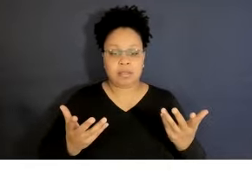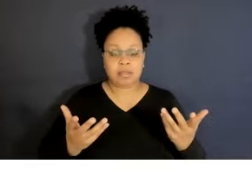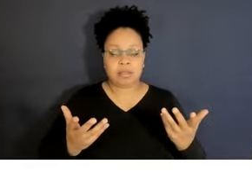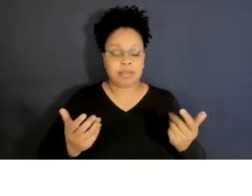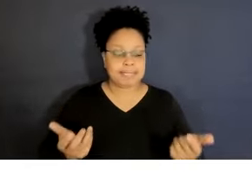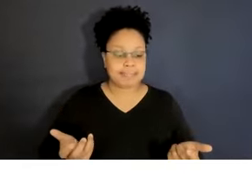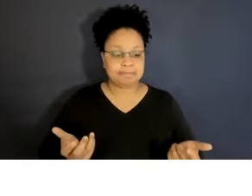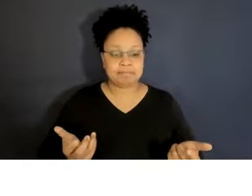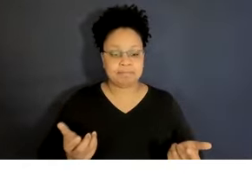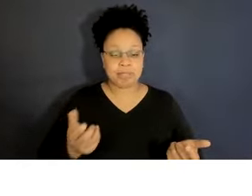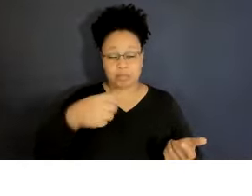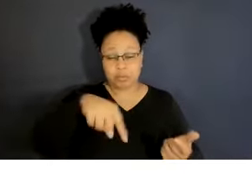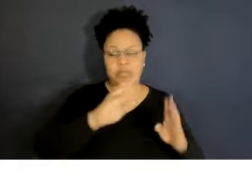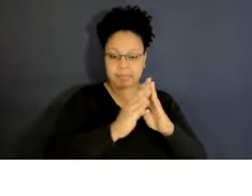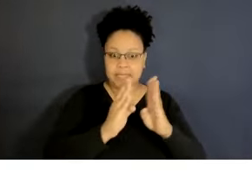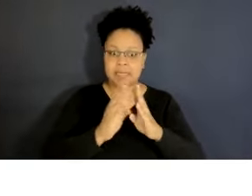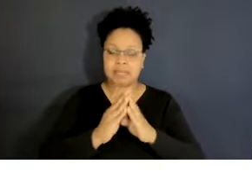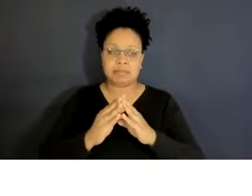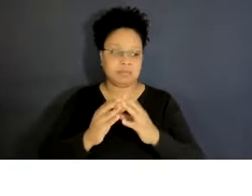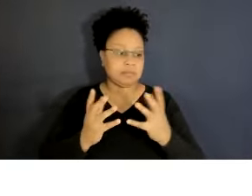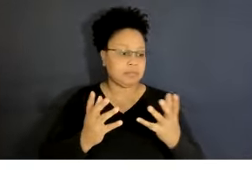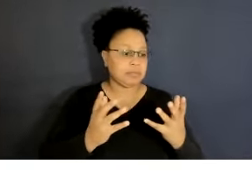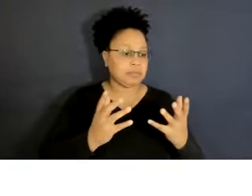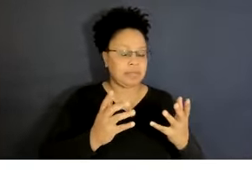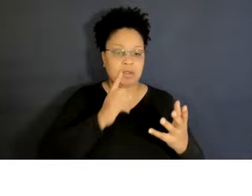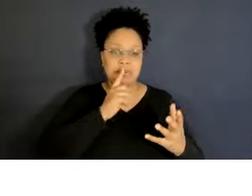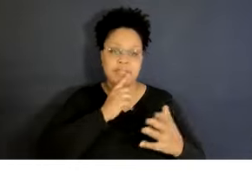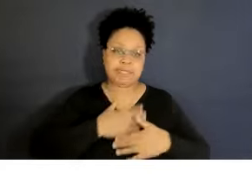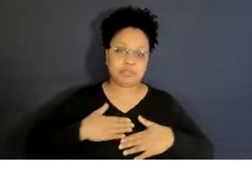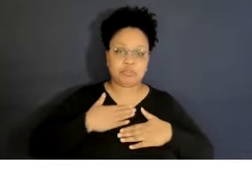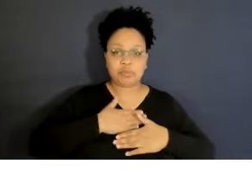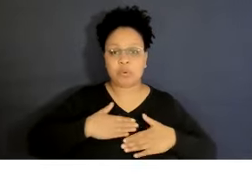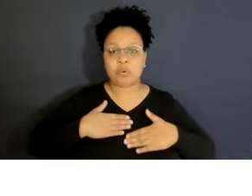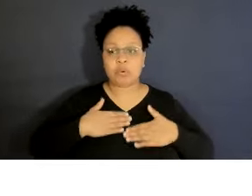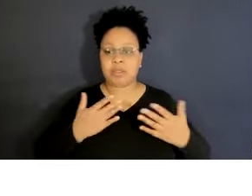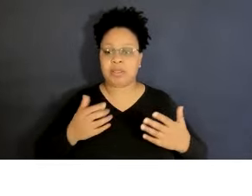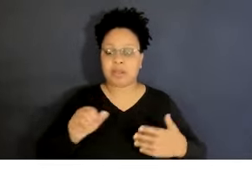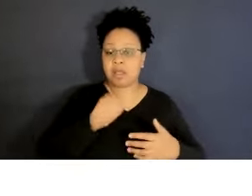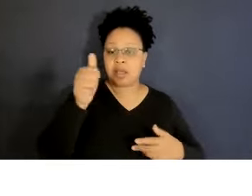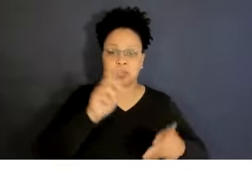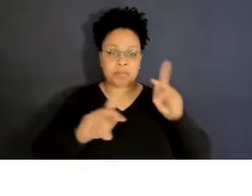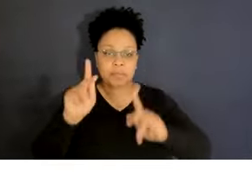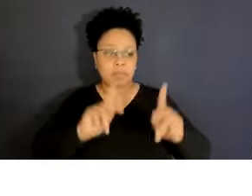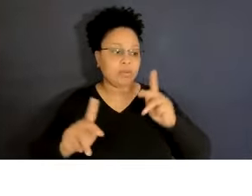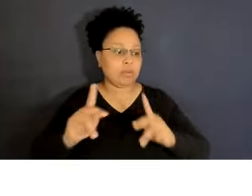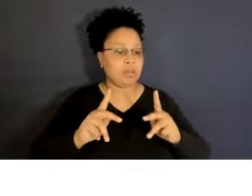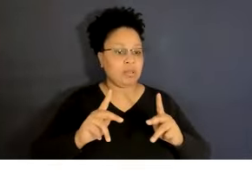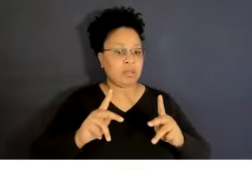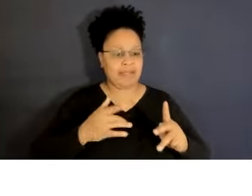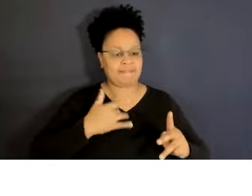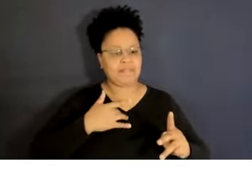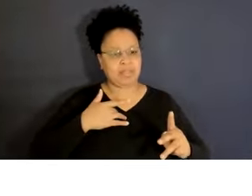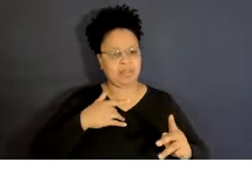offered at those meetings, and I was really enjoying that I had other individuals that I could relate